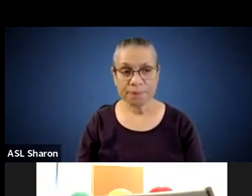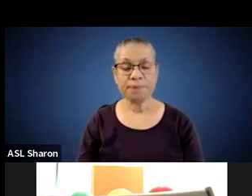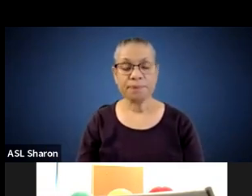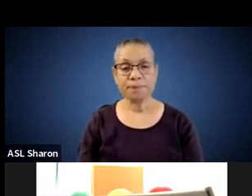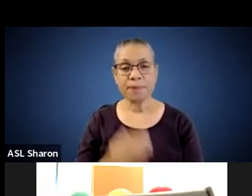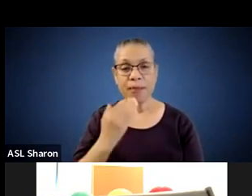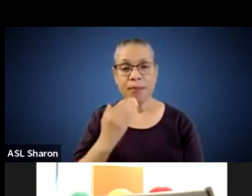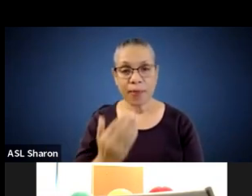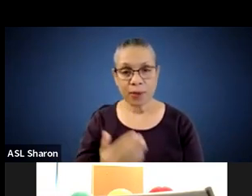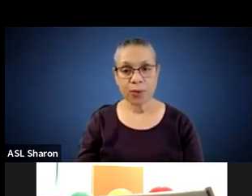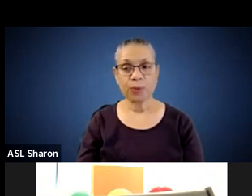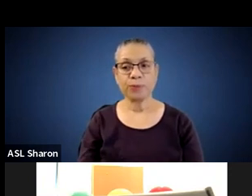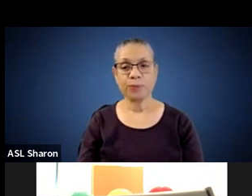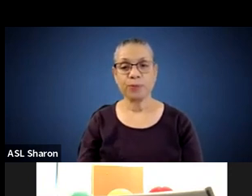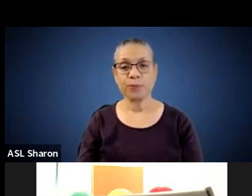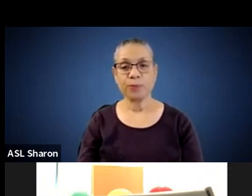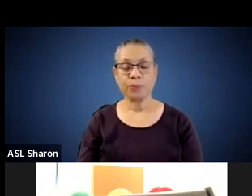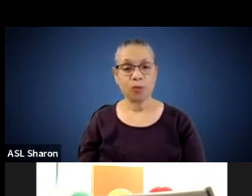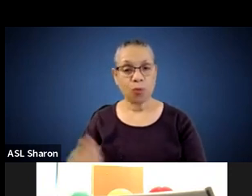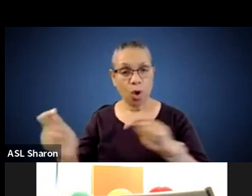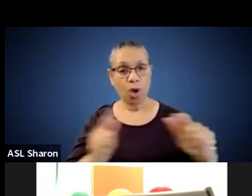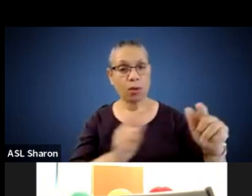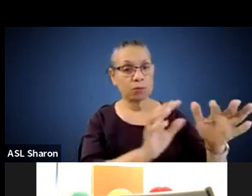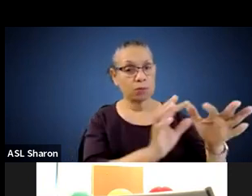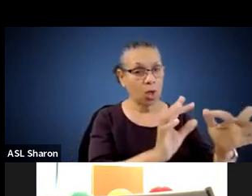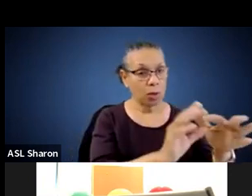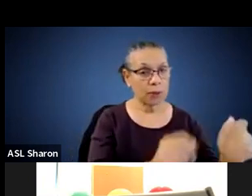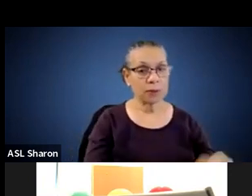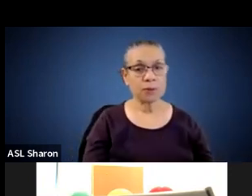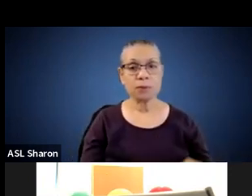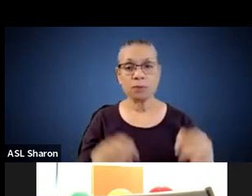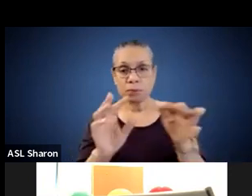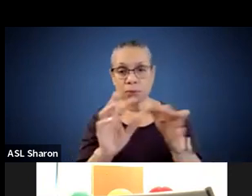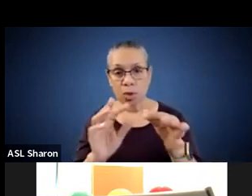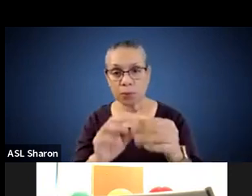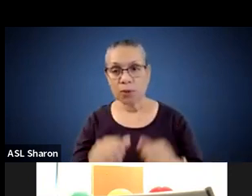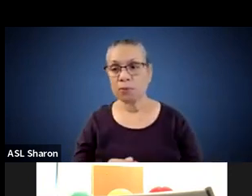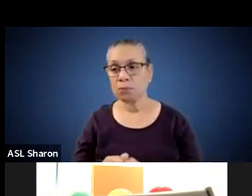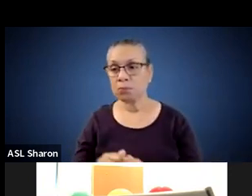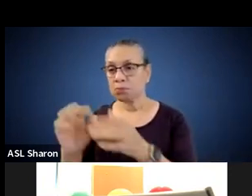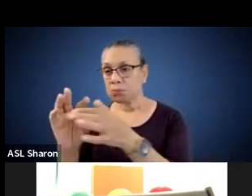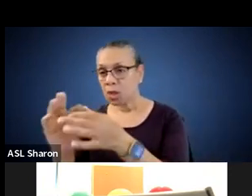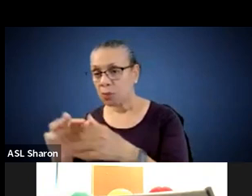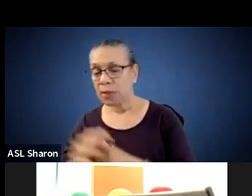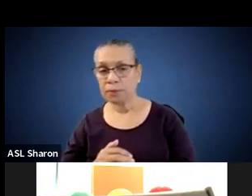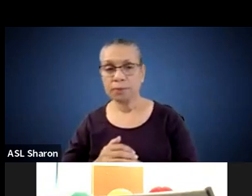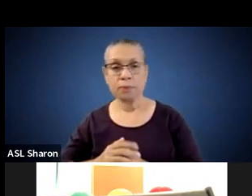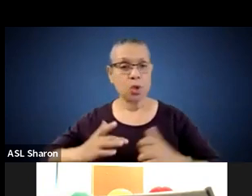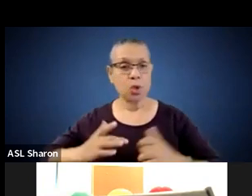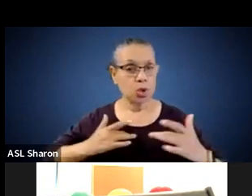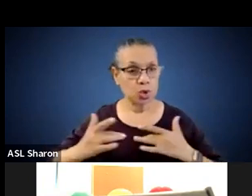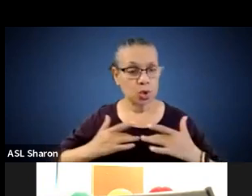thank you for all the uh comments and um concerns that are raised by all the uh all of the